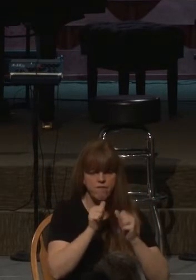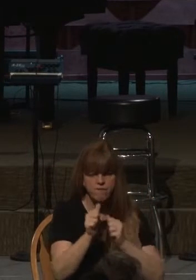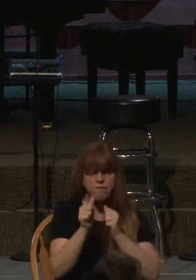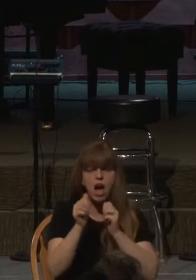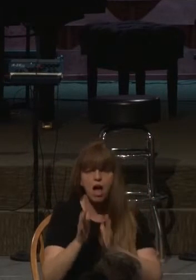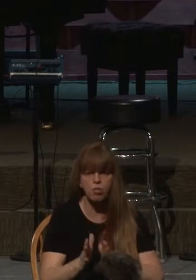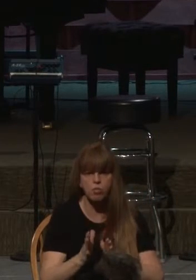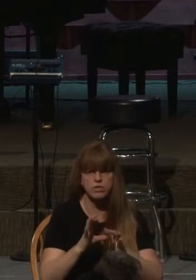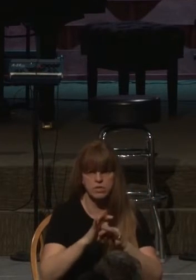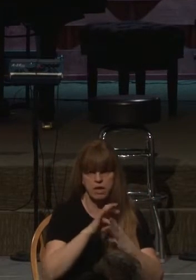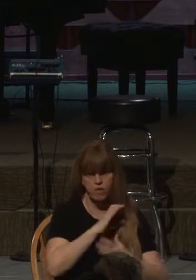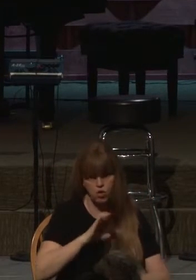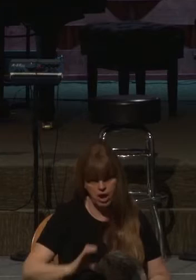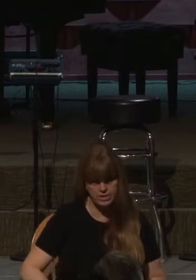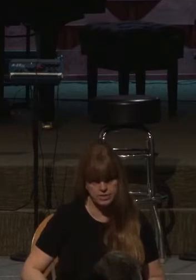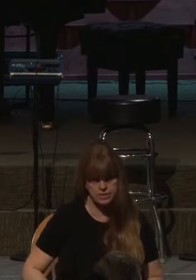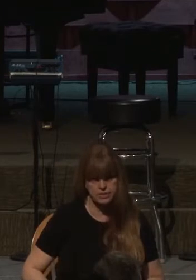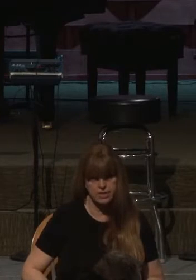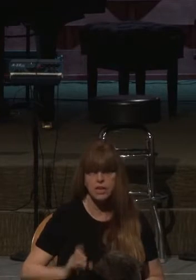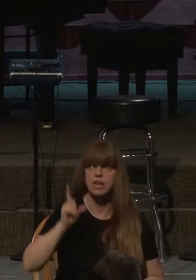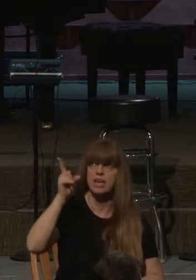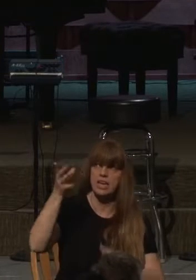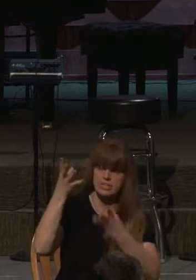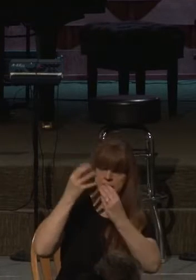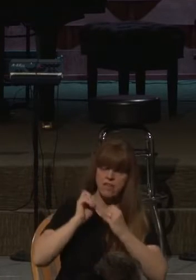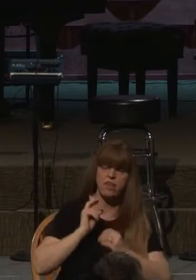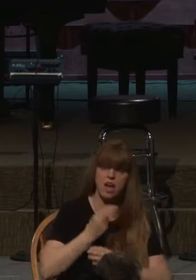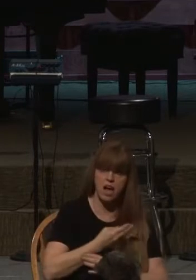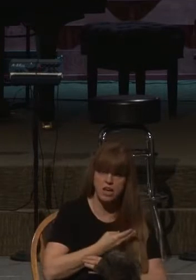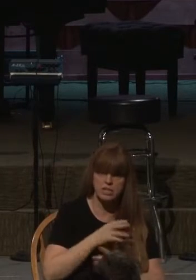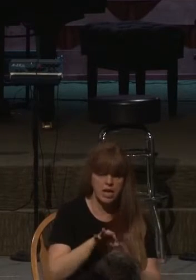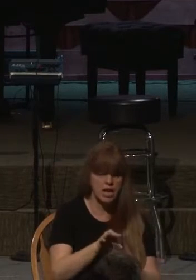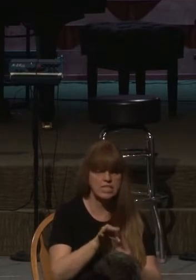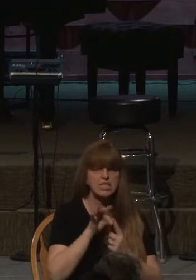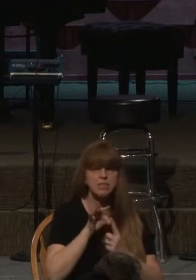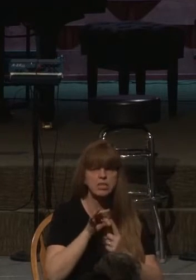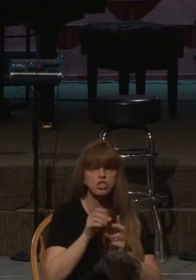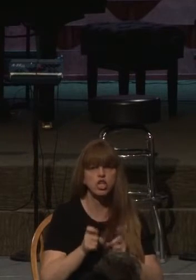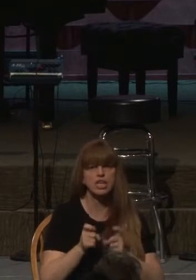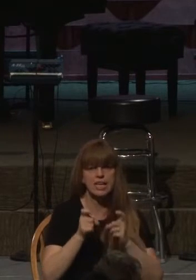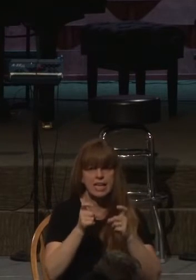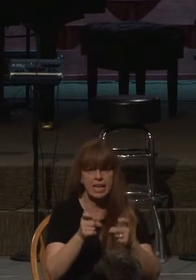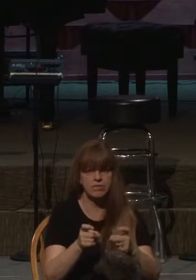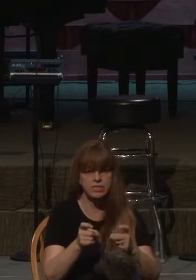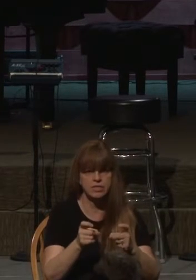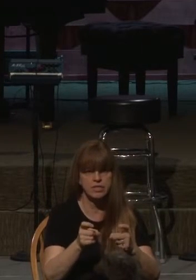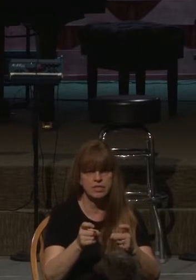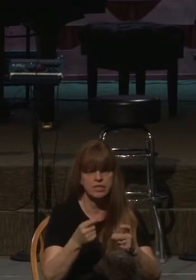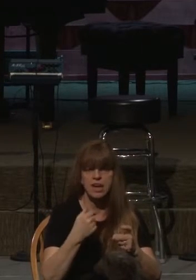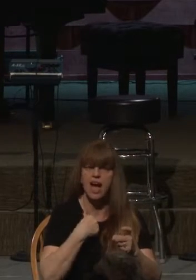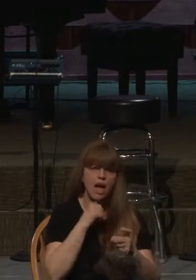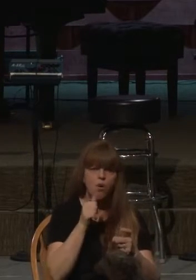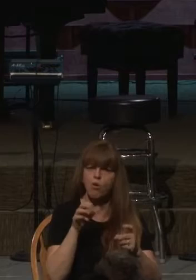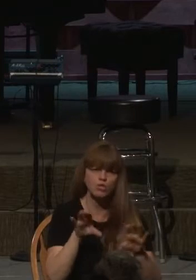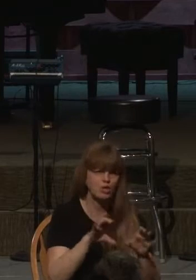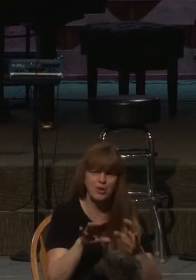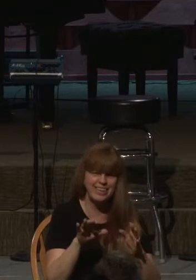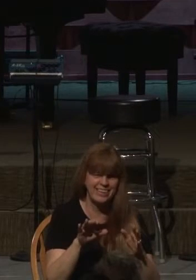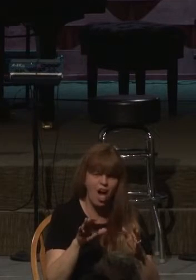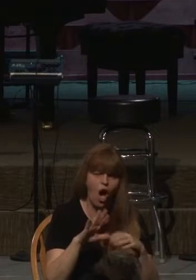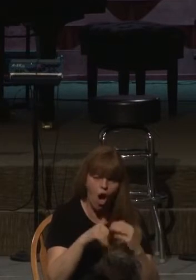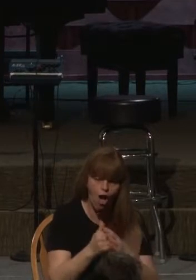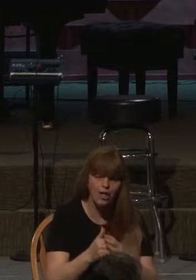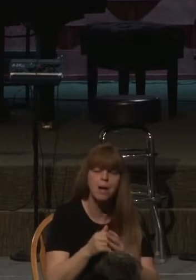followers of Christ. He has given us a special gift. I won't be doing this the whole sermon, but I stop